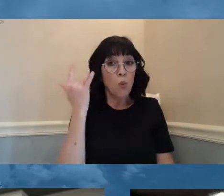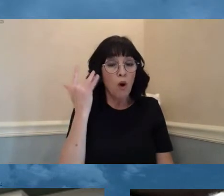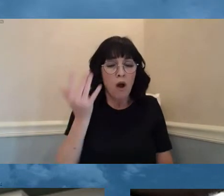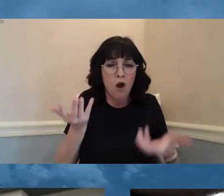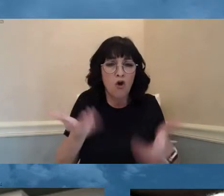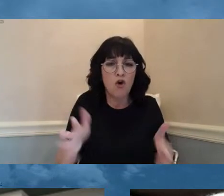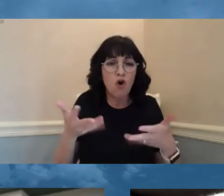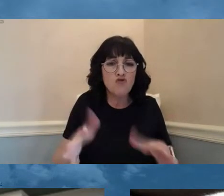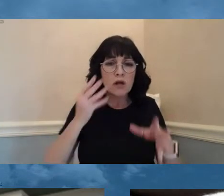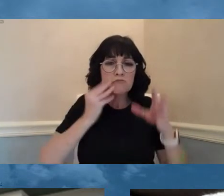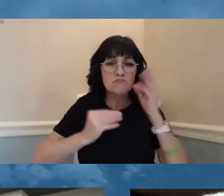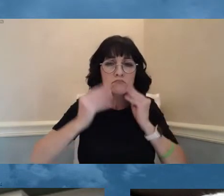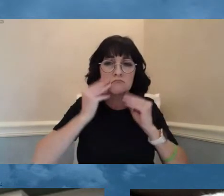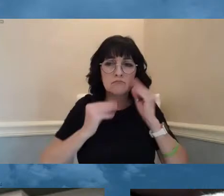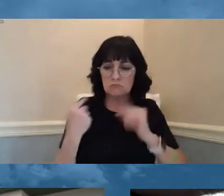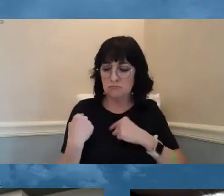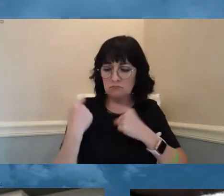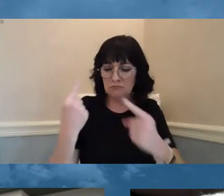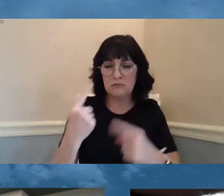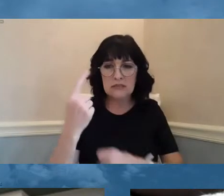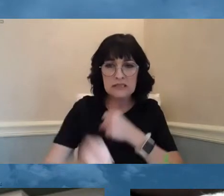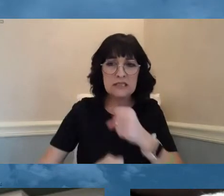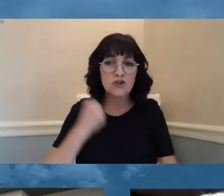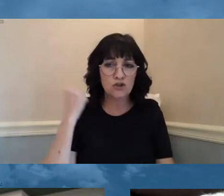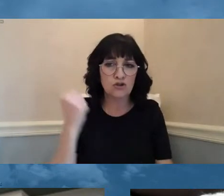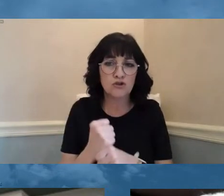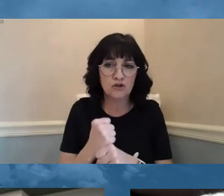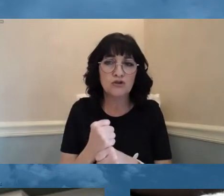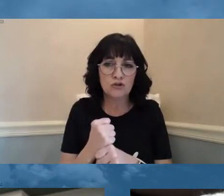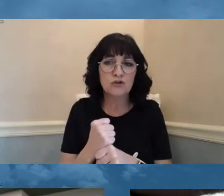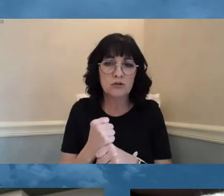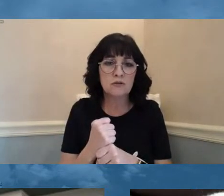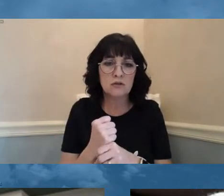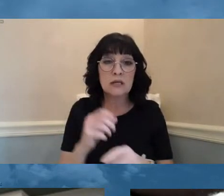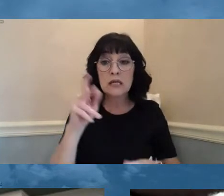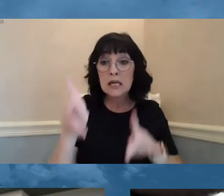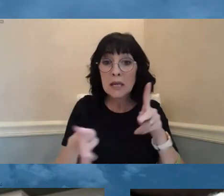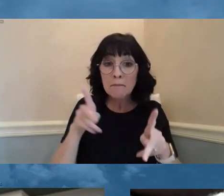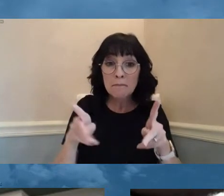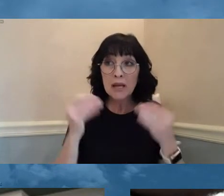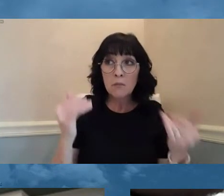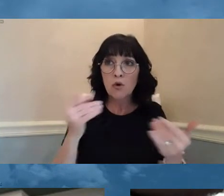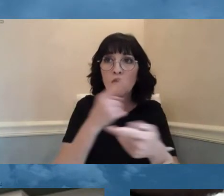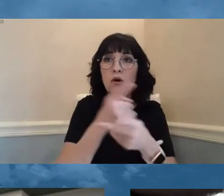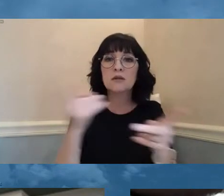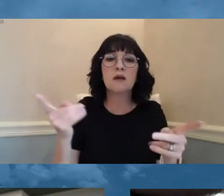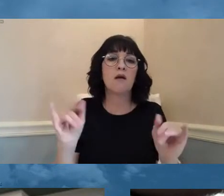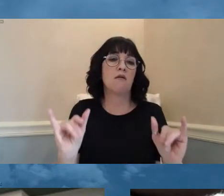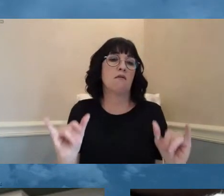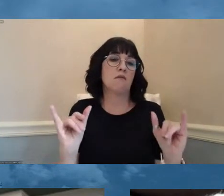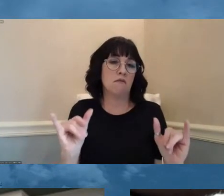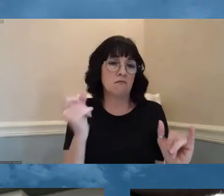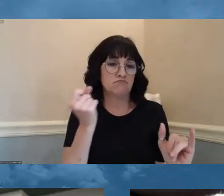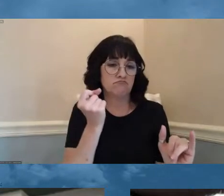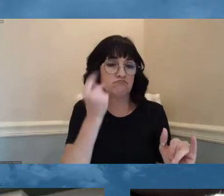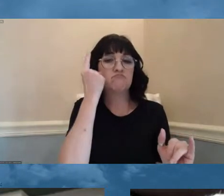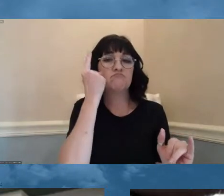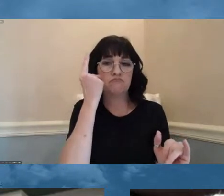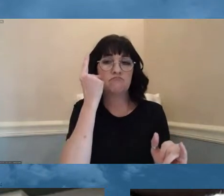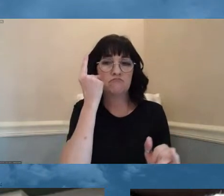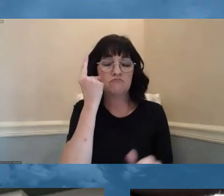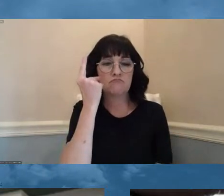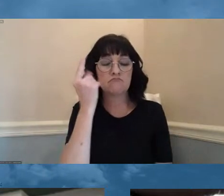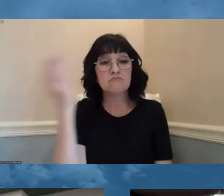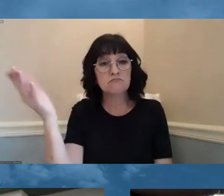that people should have coming out of this, to know that we know how to do that booster shot. And to Dr.